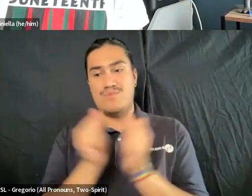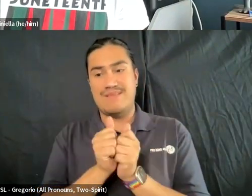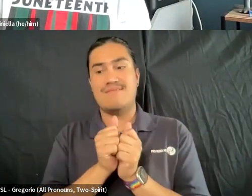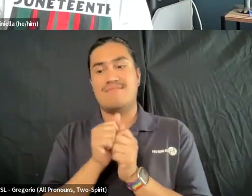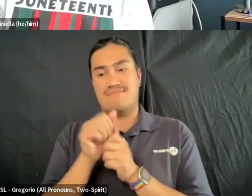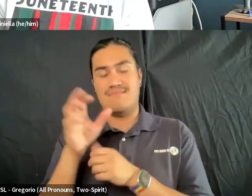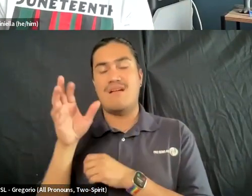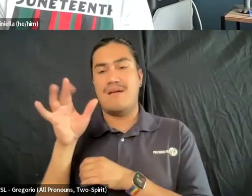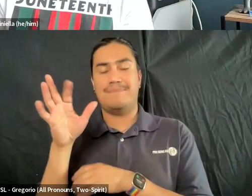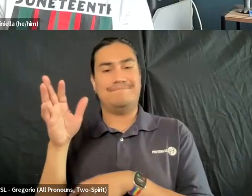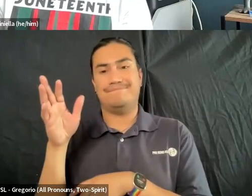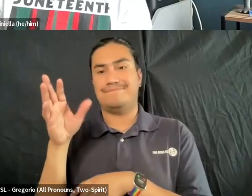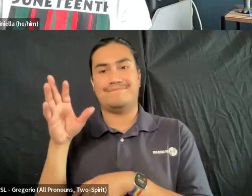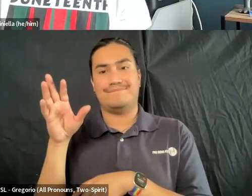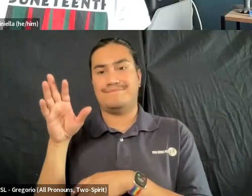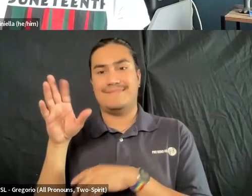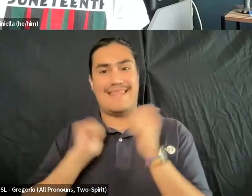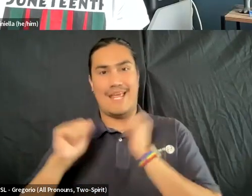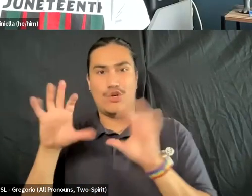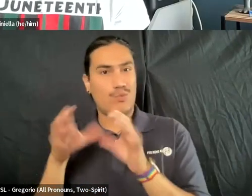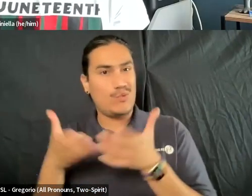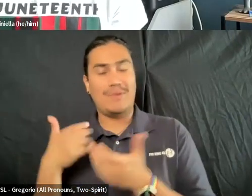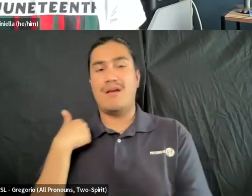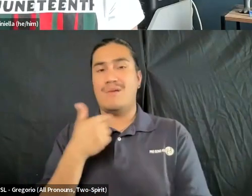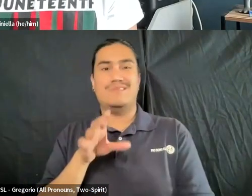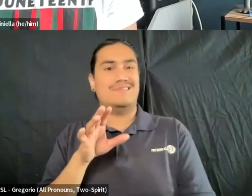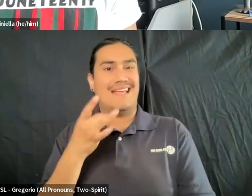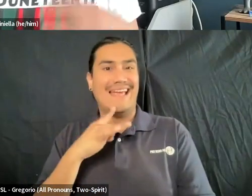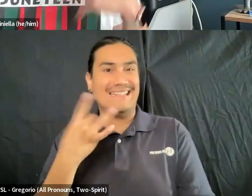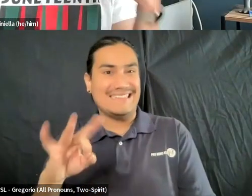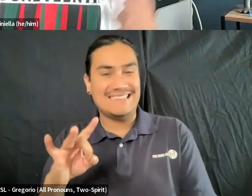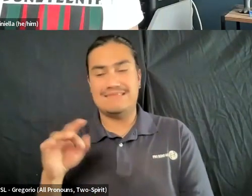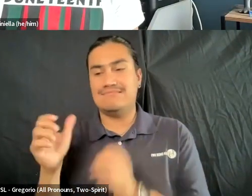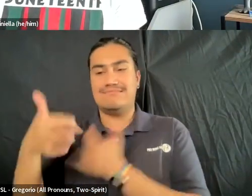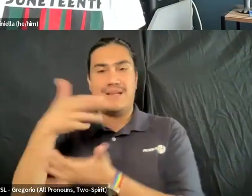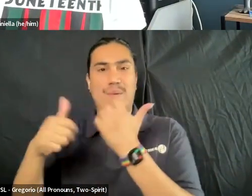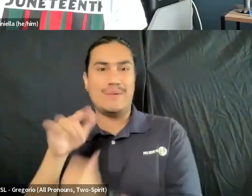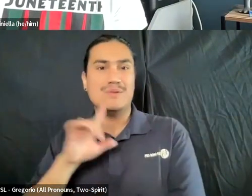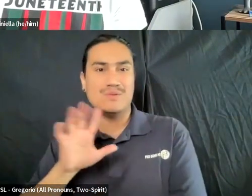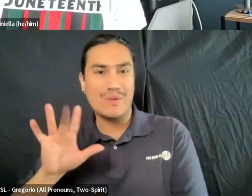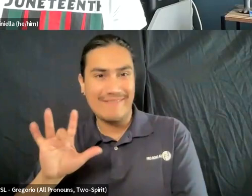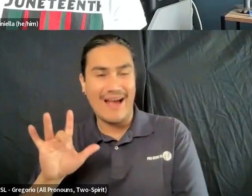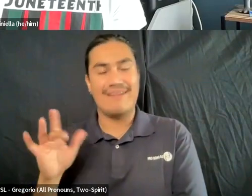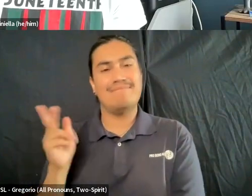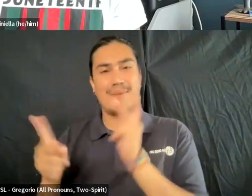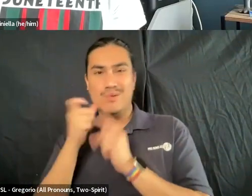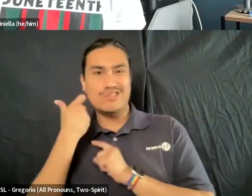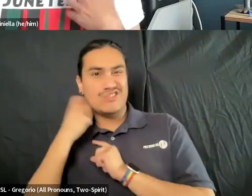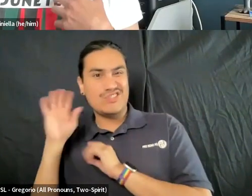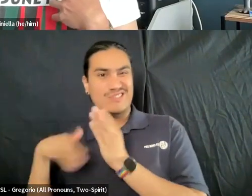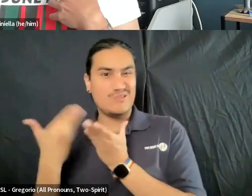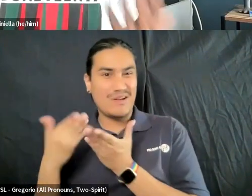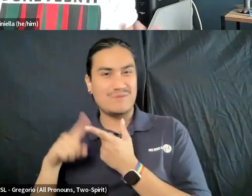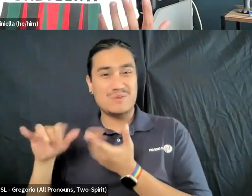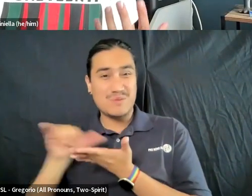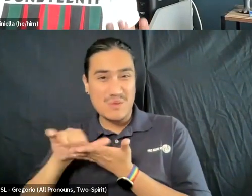was this 18-year-old with a bunch of 25-year-old fresh transplants to New York City. And it was